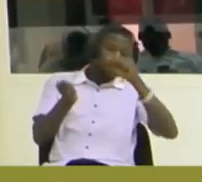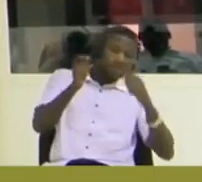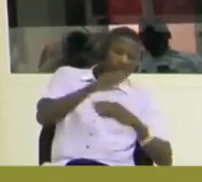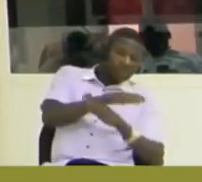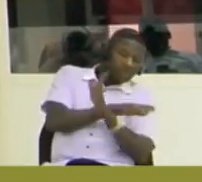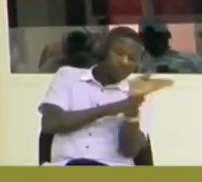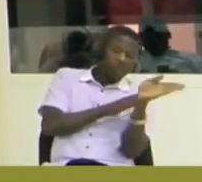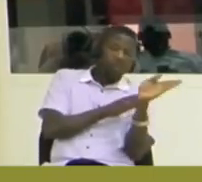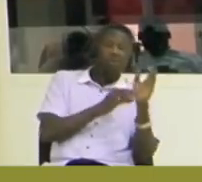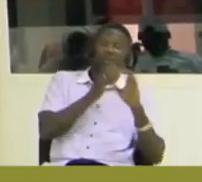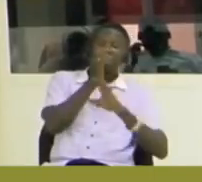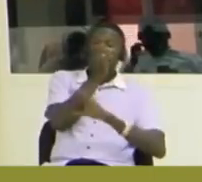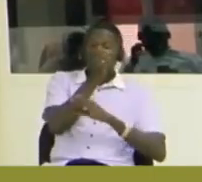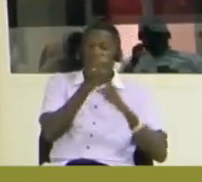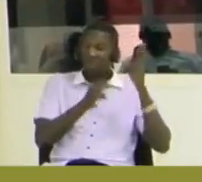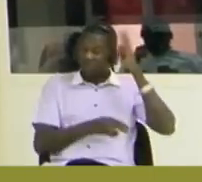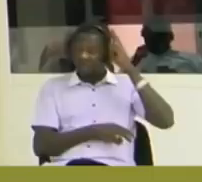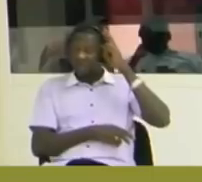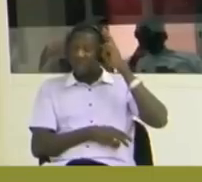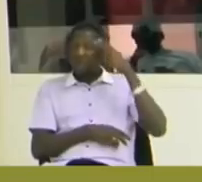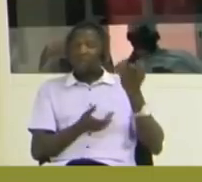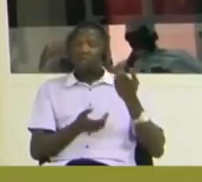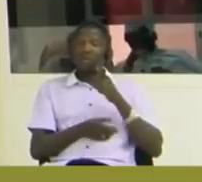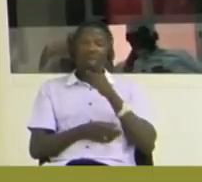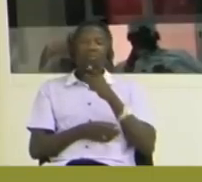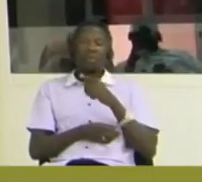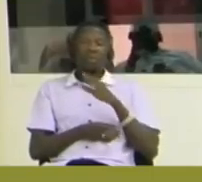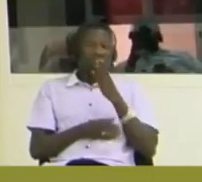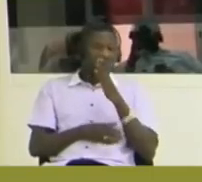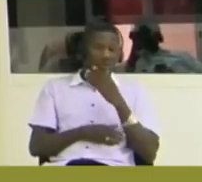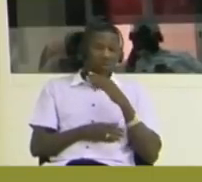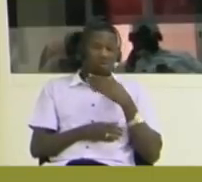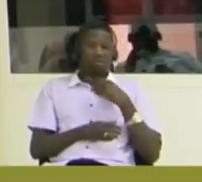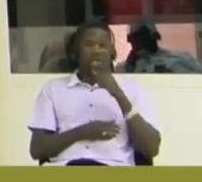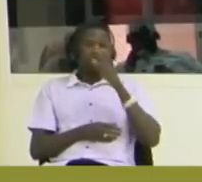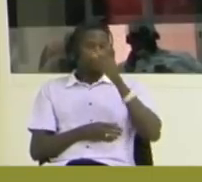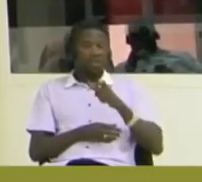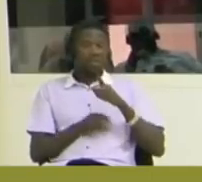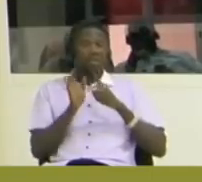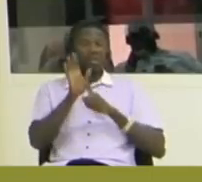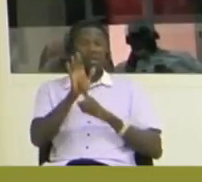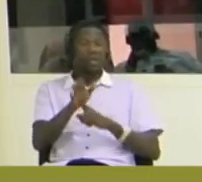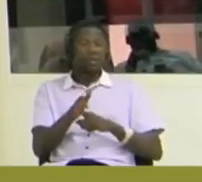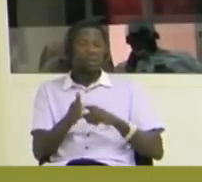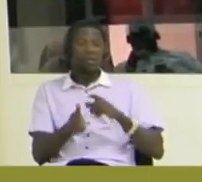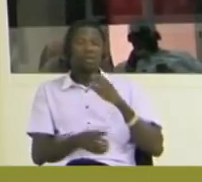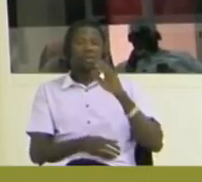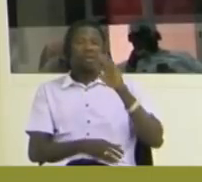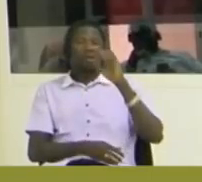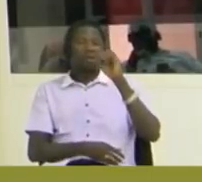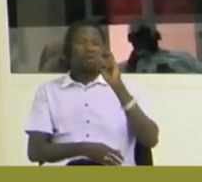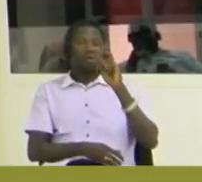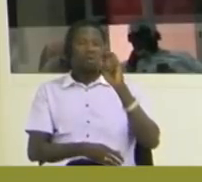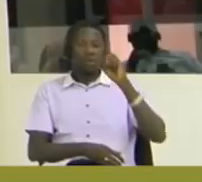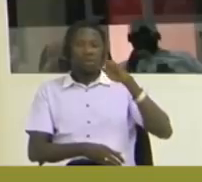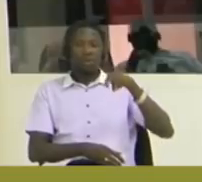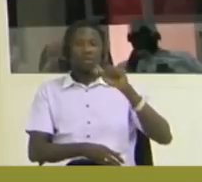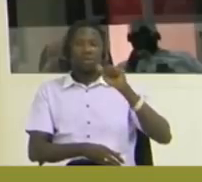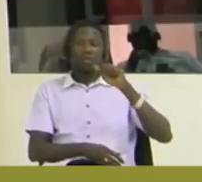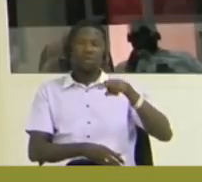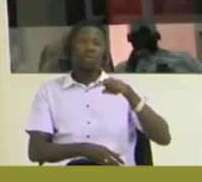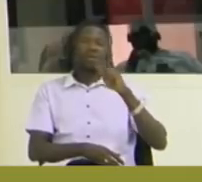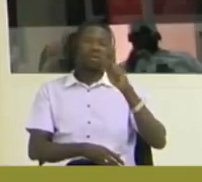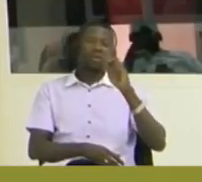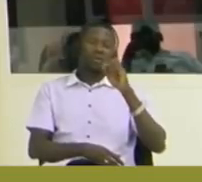rebels? Would that be a matter of concern for someone like Mr. Usman Koro Ceesay? So if the money was